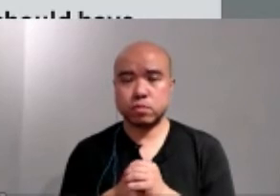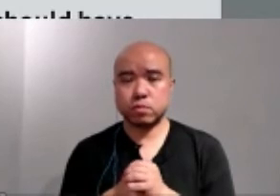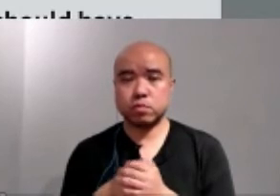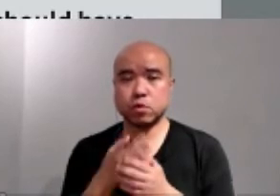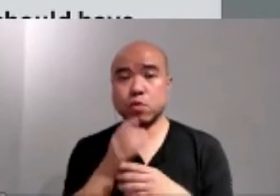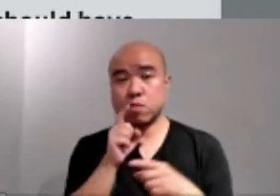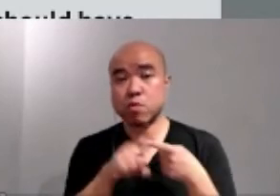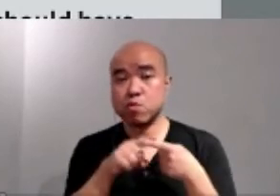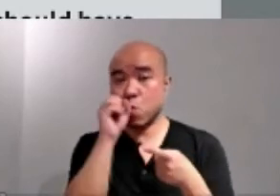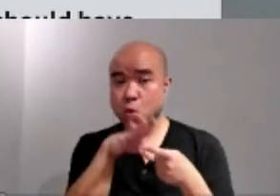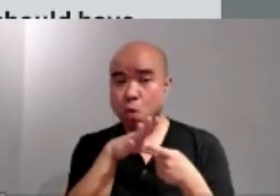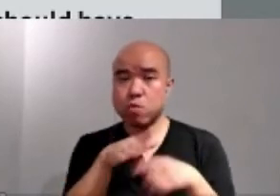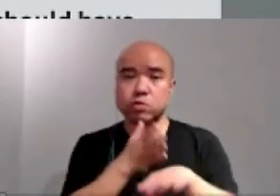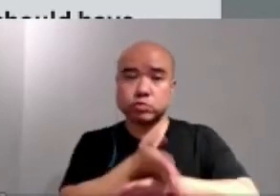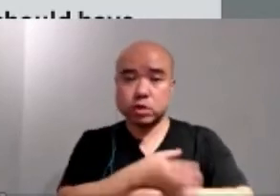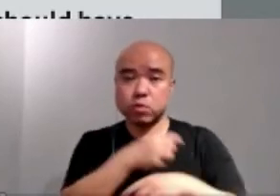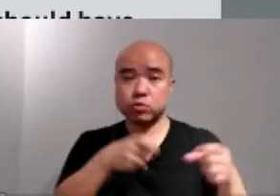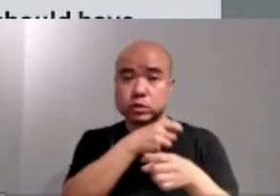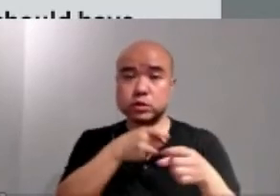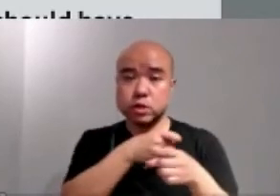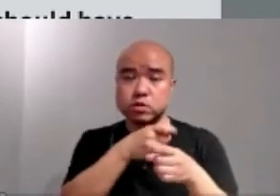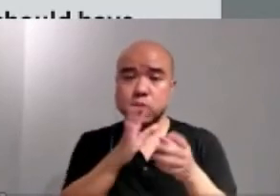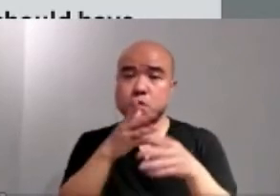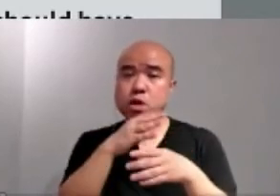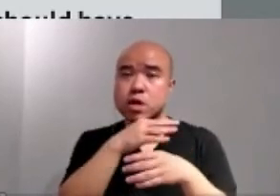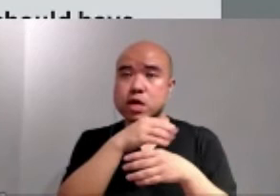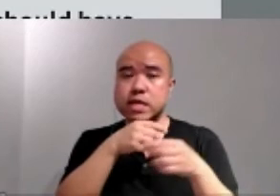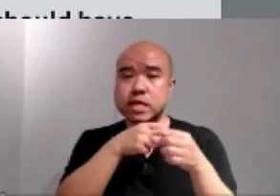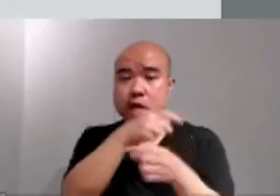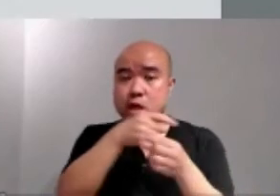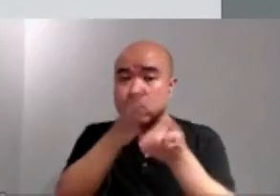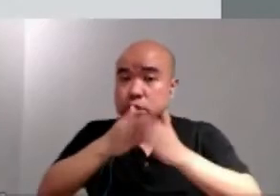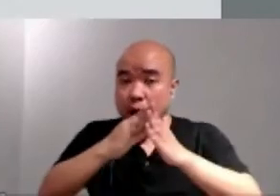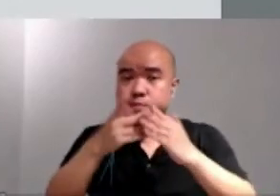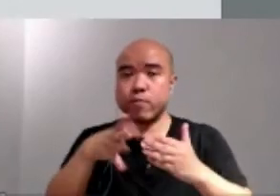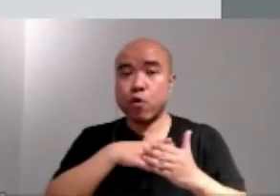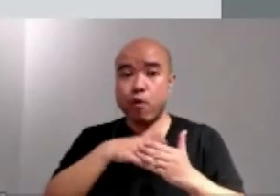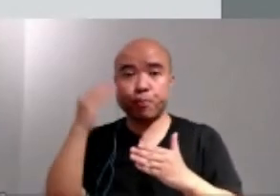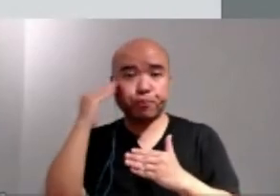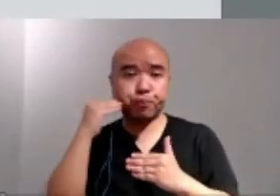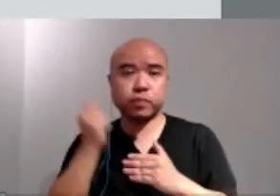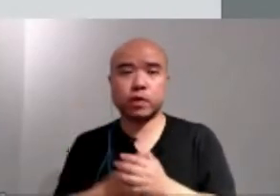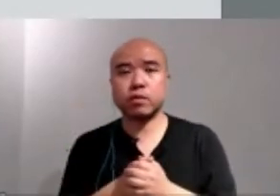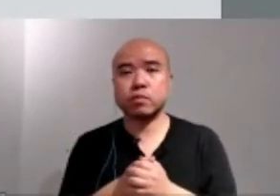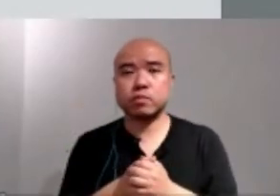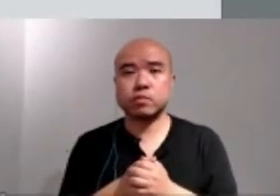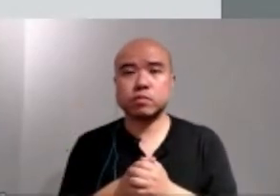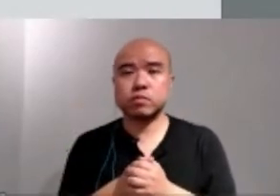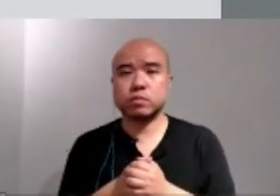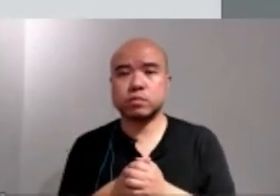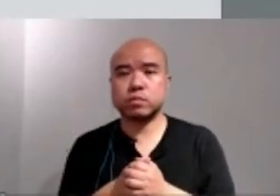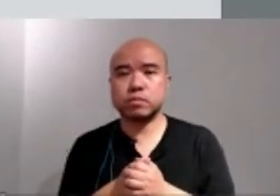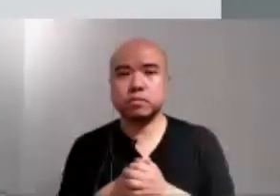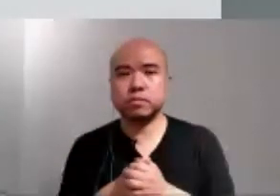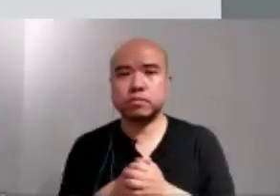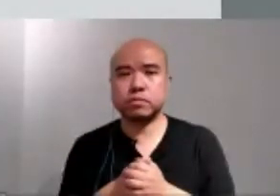social economy and startup scenes in Korea. As a first step in explaining the